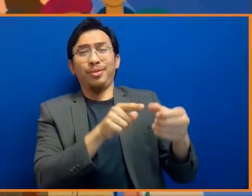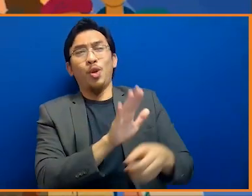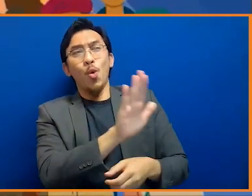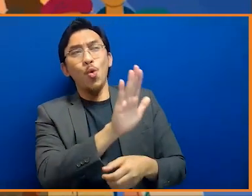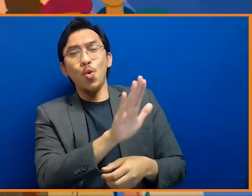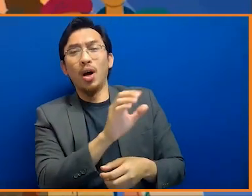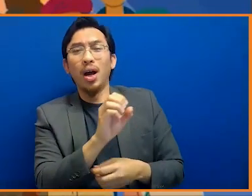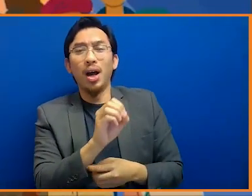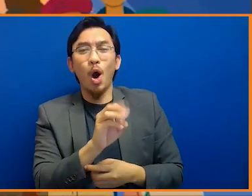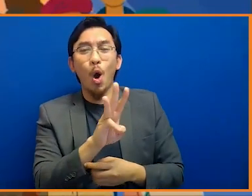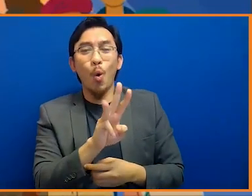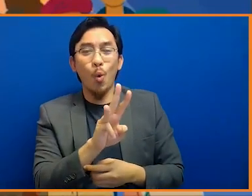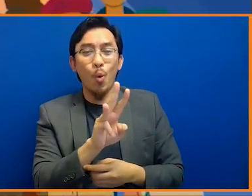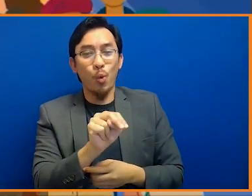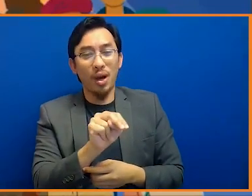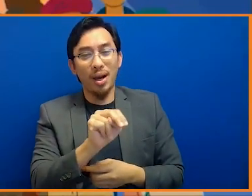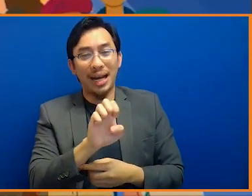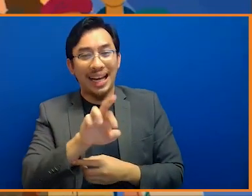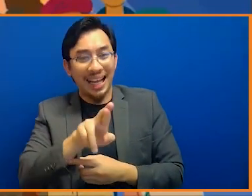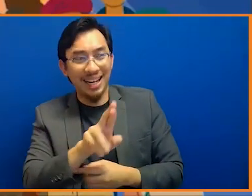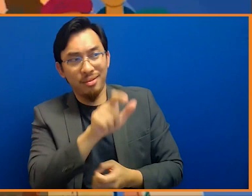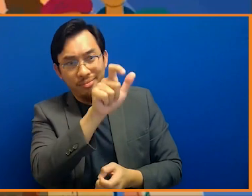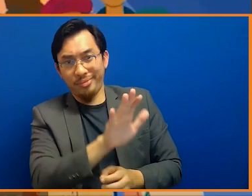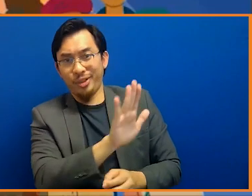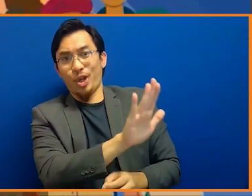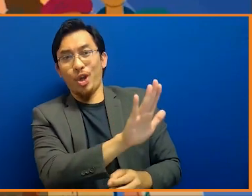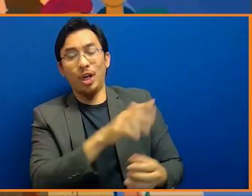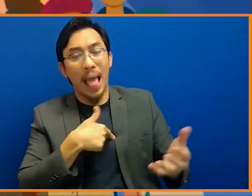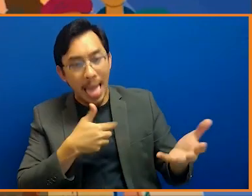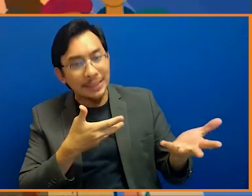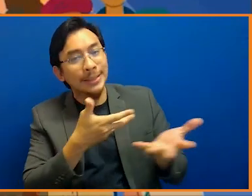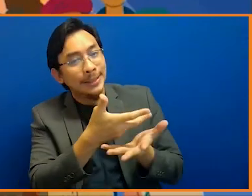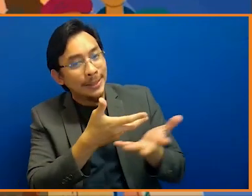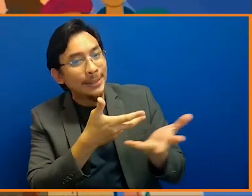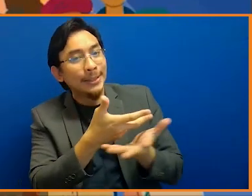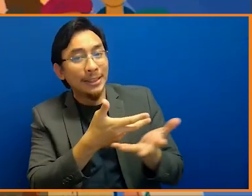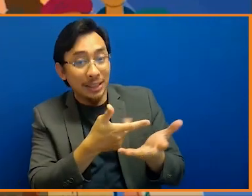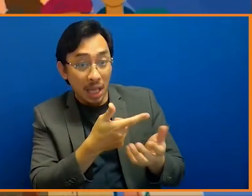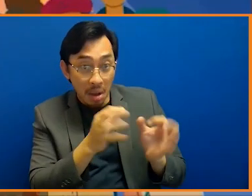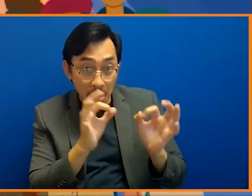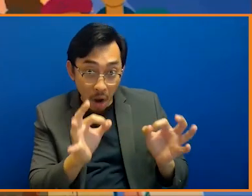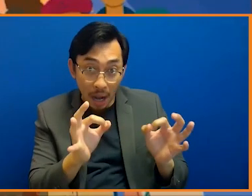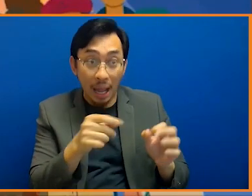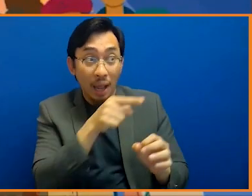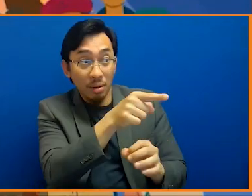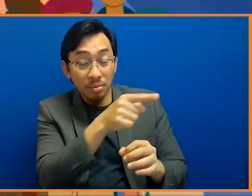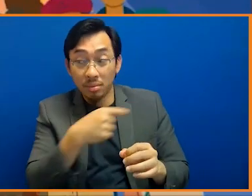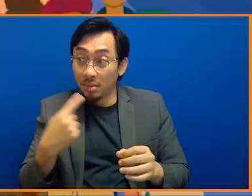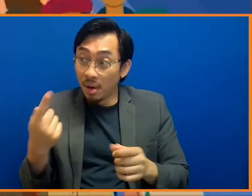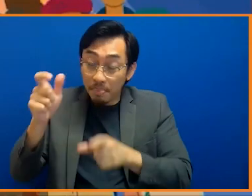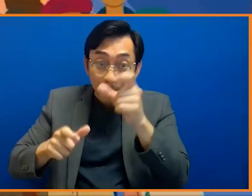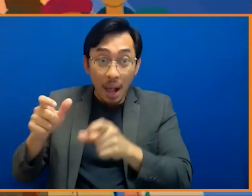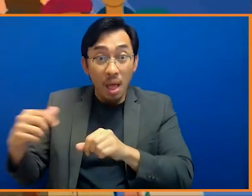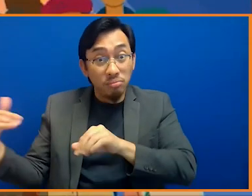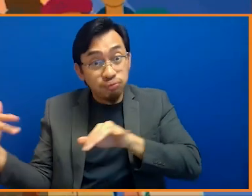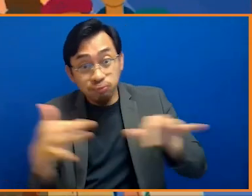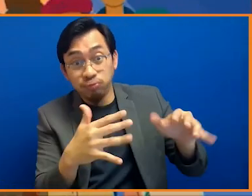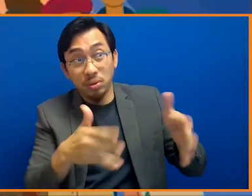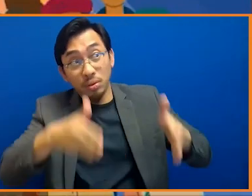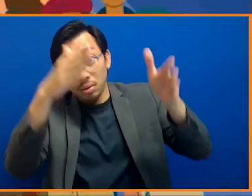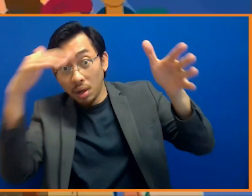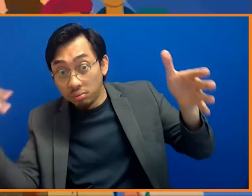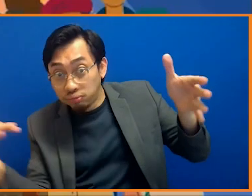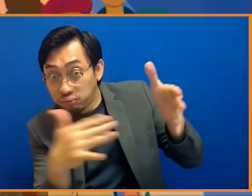the owner if they can permit, if they can allow, if they allow people to use